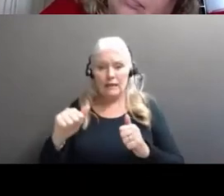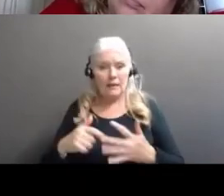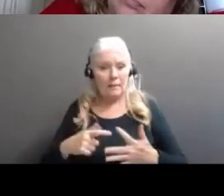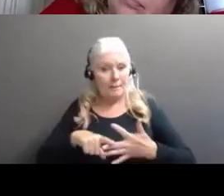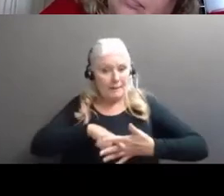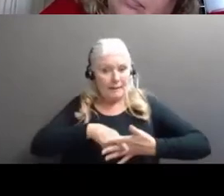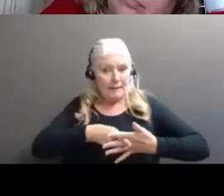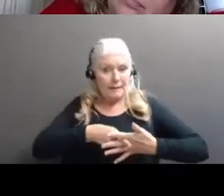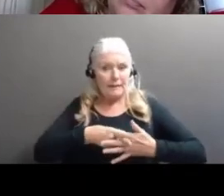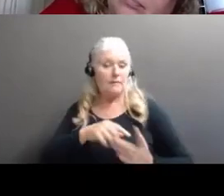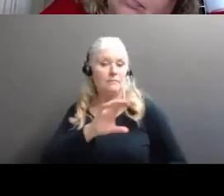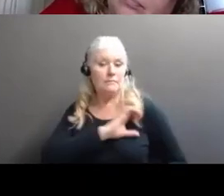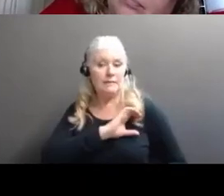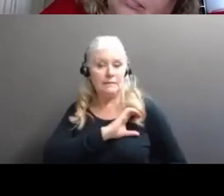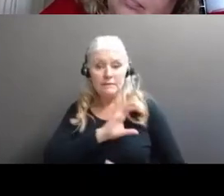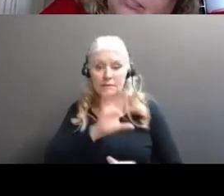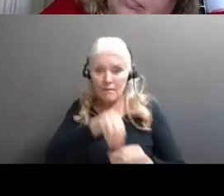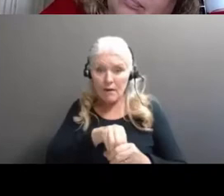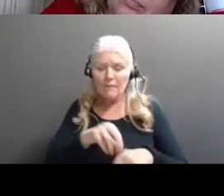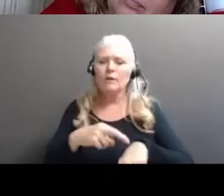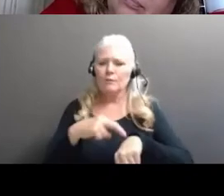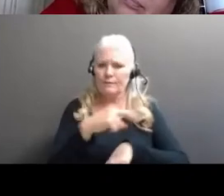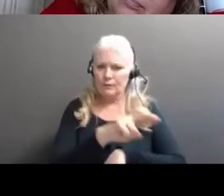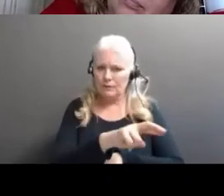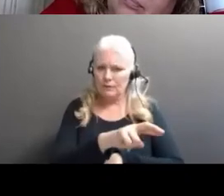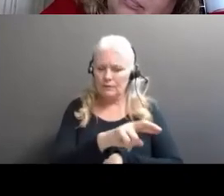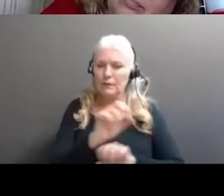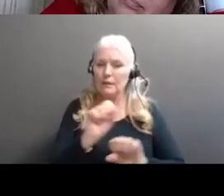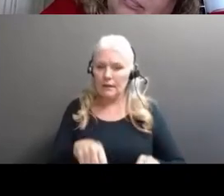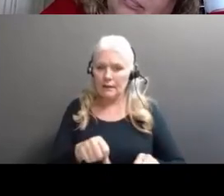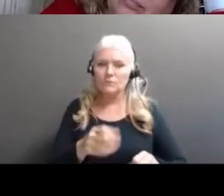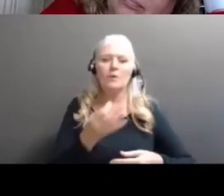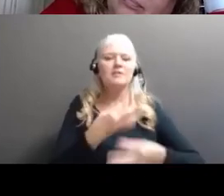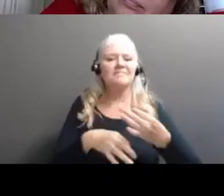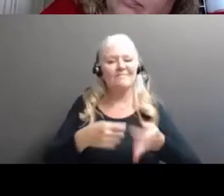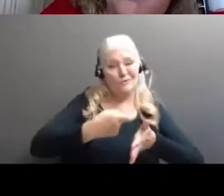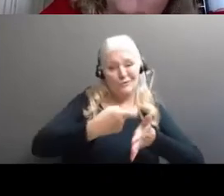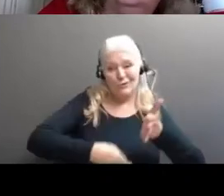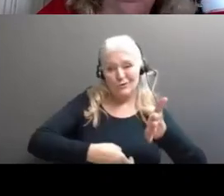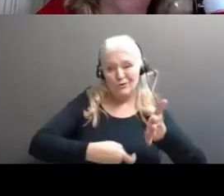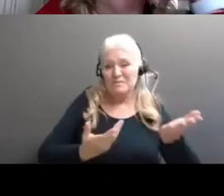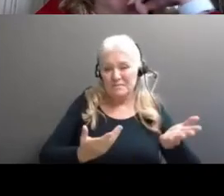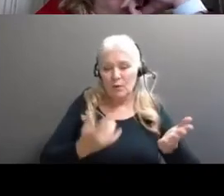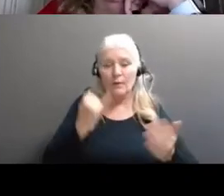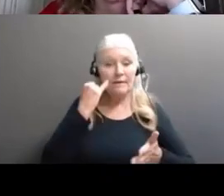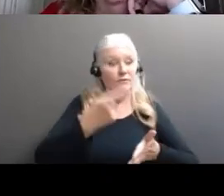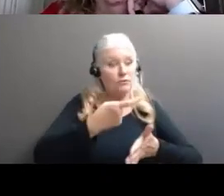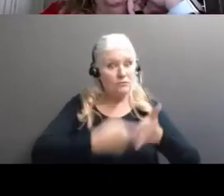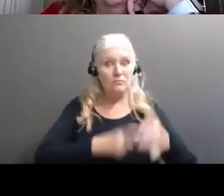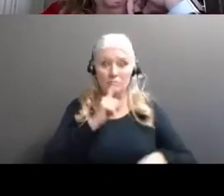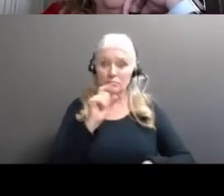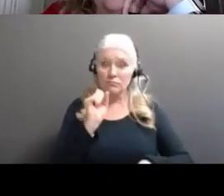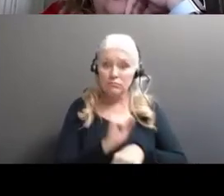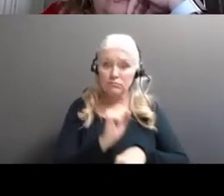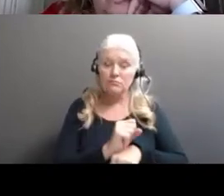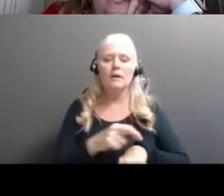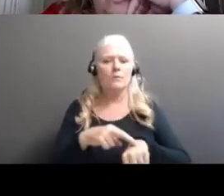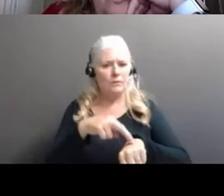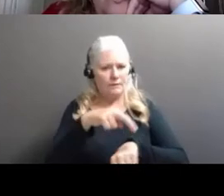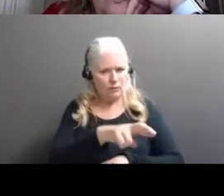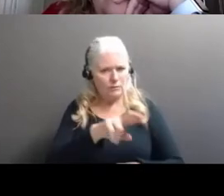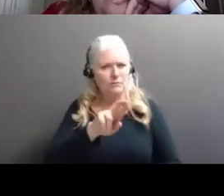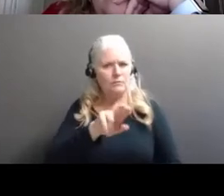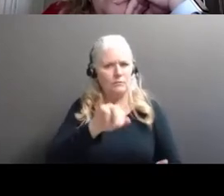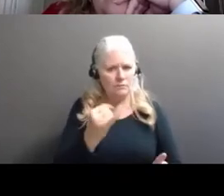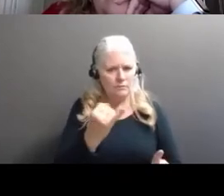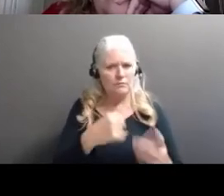by police in place of charges or following charges as a response to charges. They can be referred, of